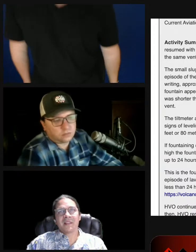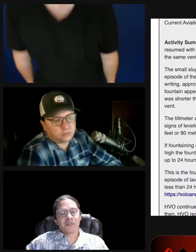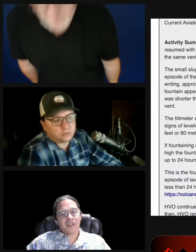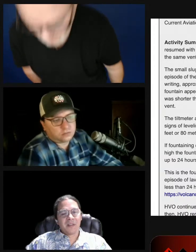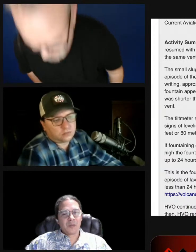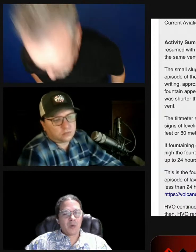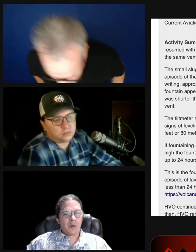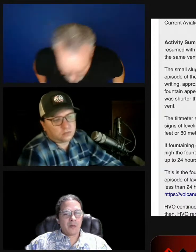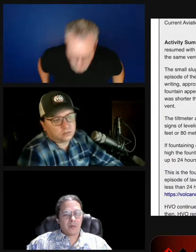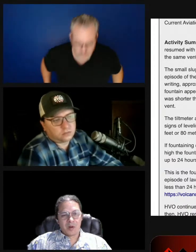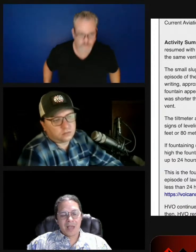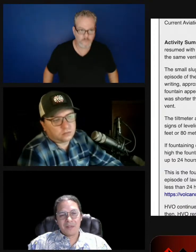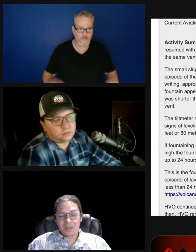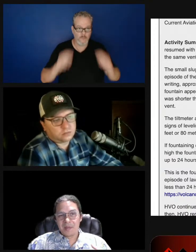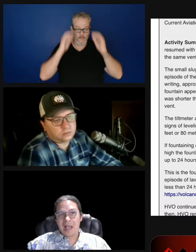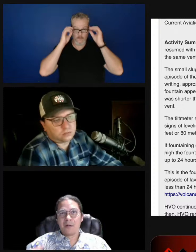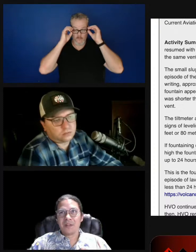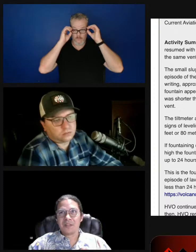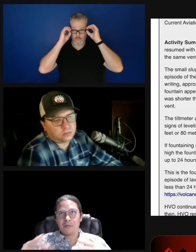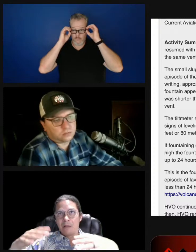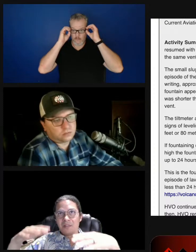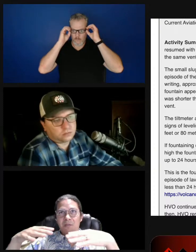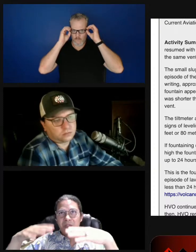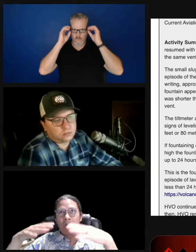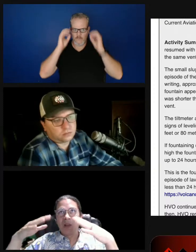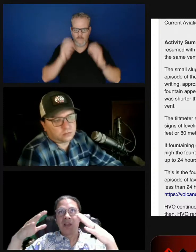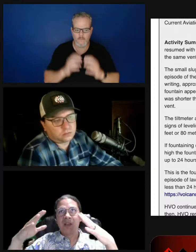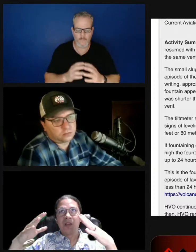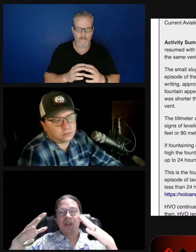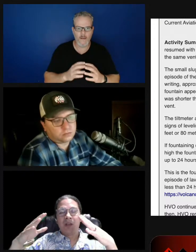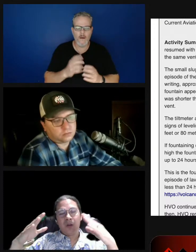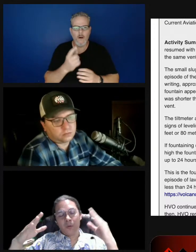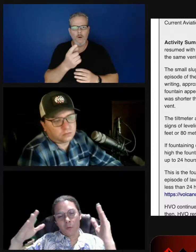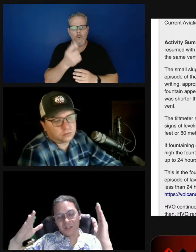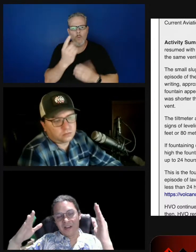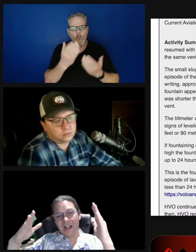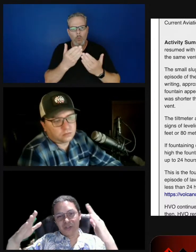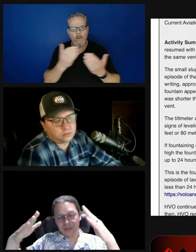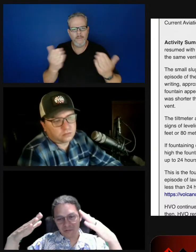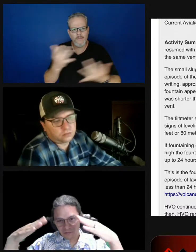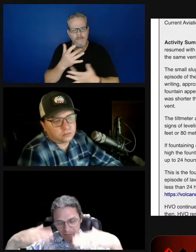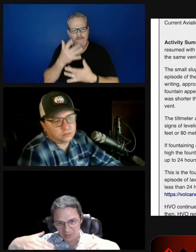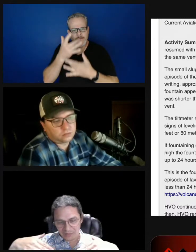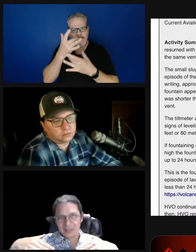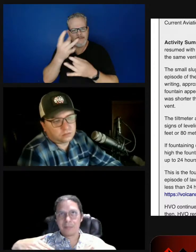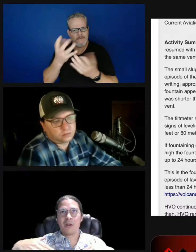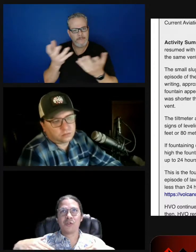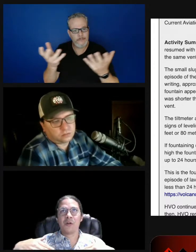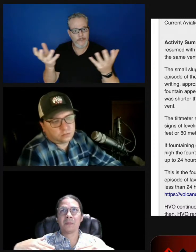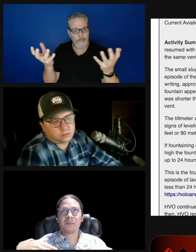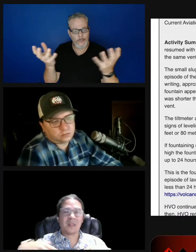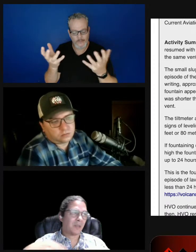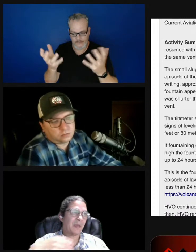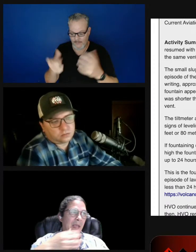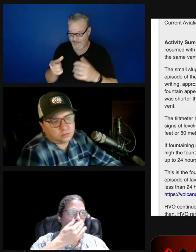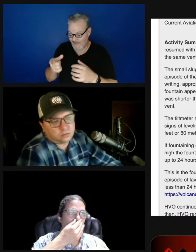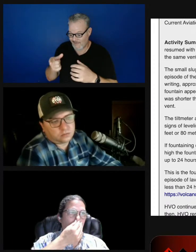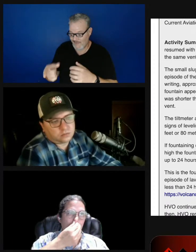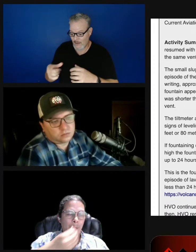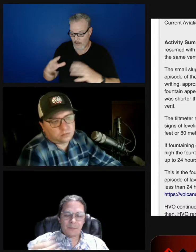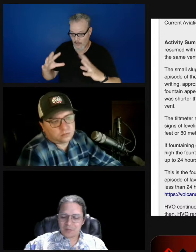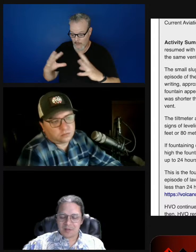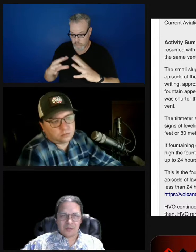one thing that's interesting is whether when lava is coming out, is the ground still swelling, or is it actually relieving the pressure that's coming